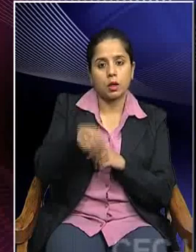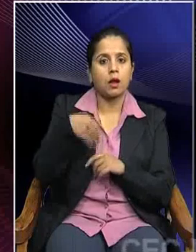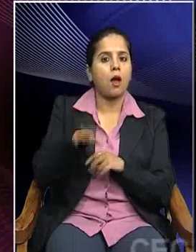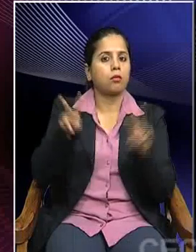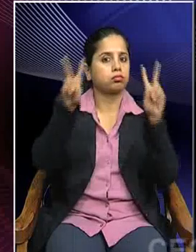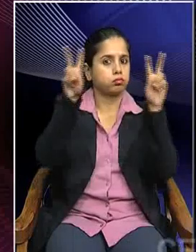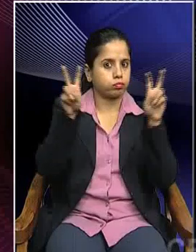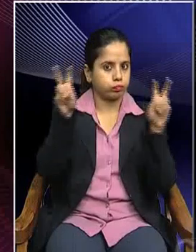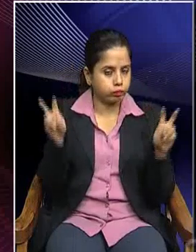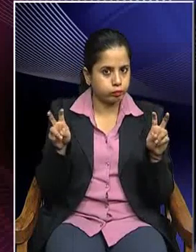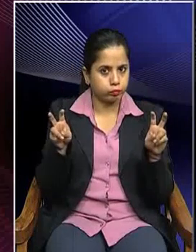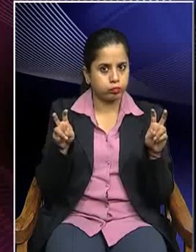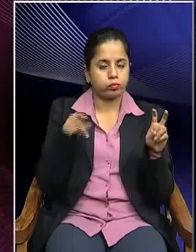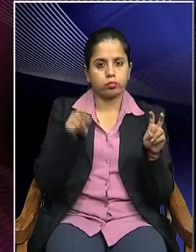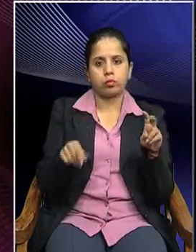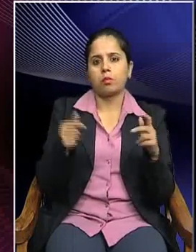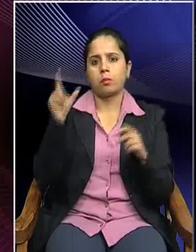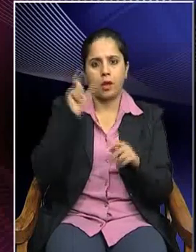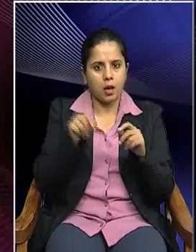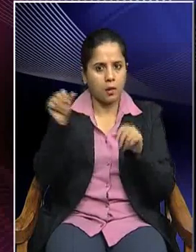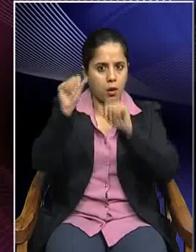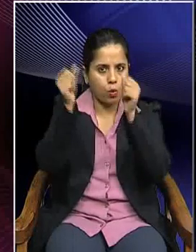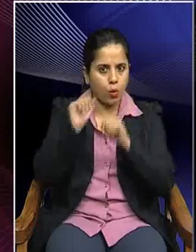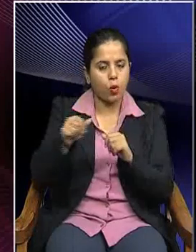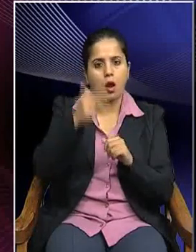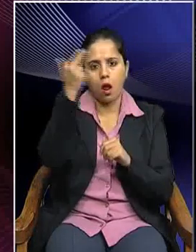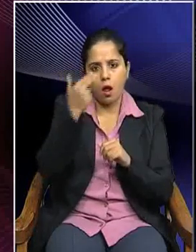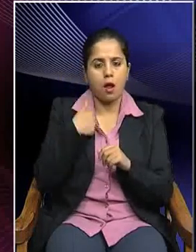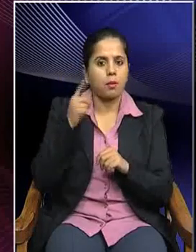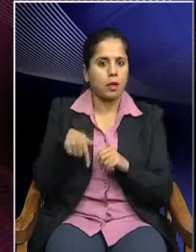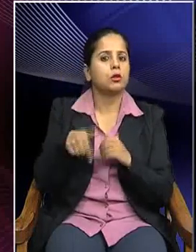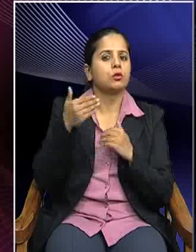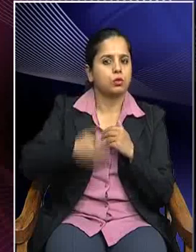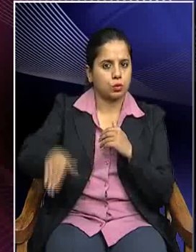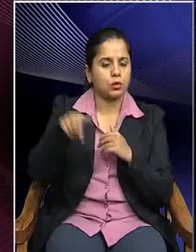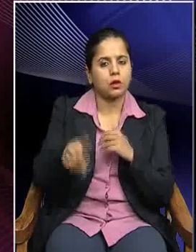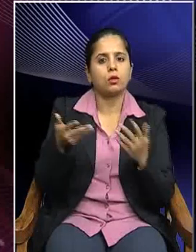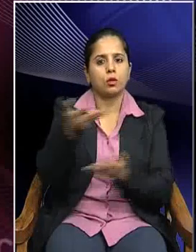underpinnings that characterize Gandhar art, and we shall continue the